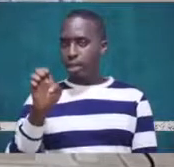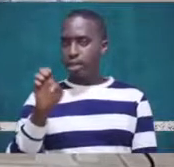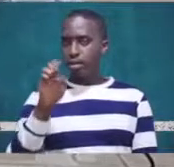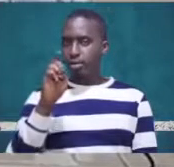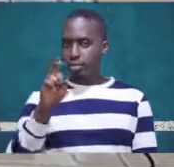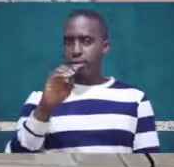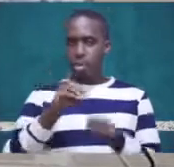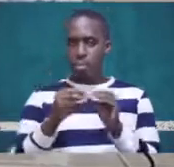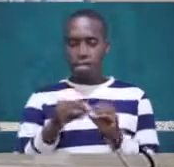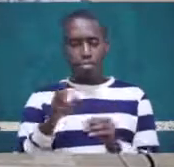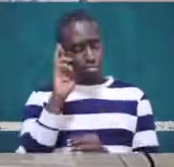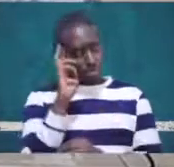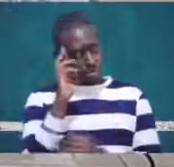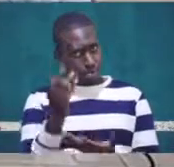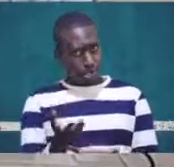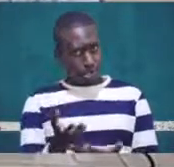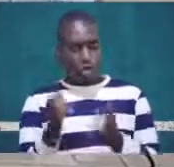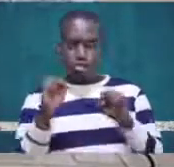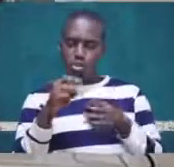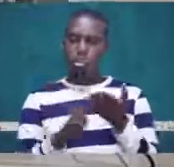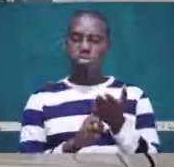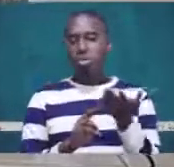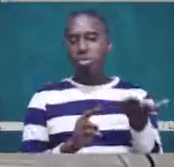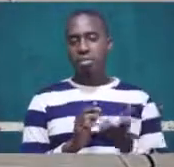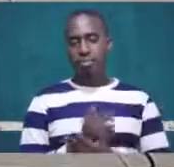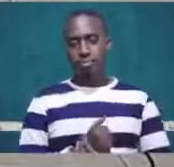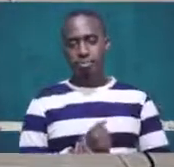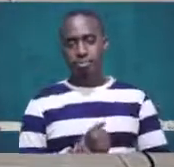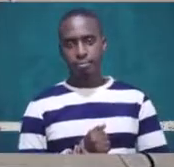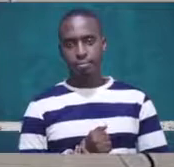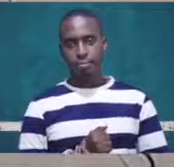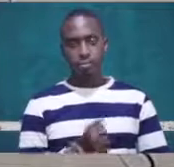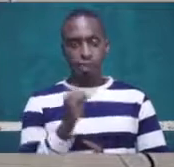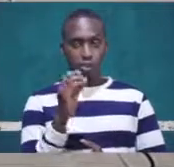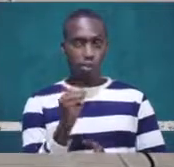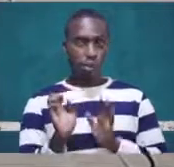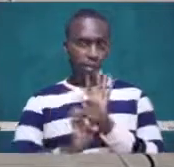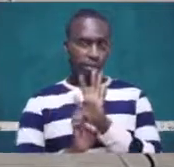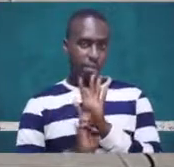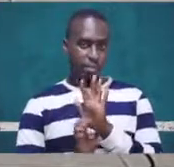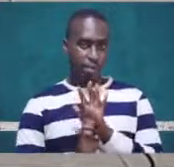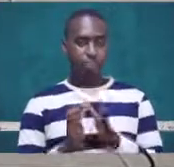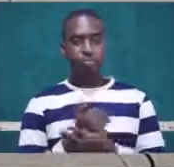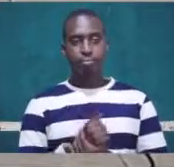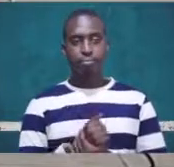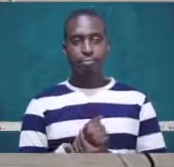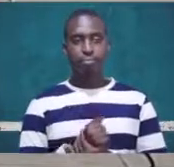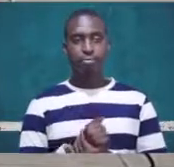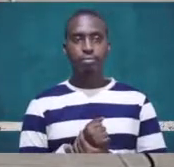remember? So you can apply them. So example,